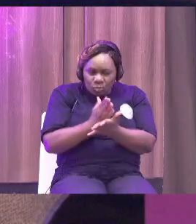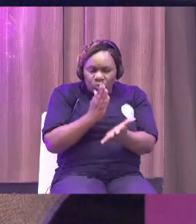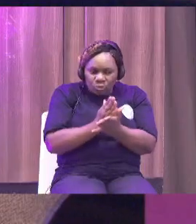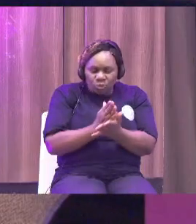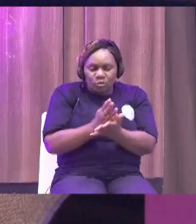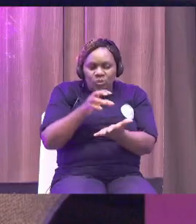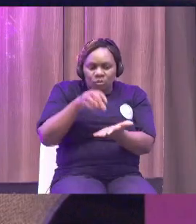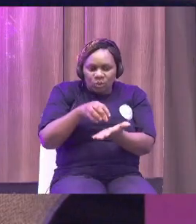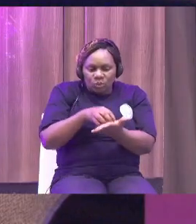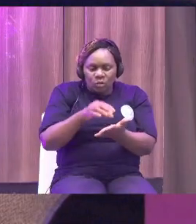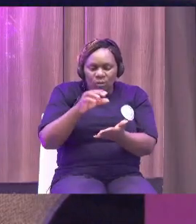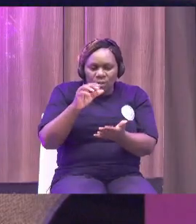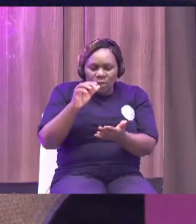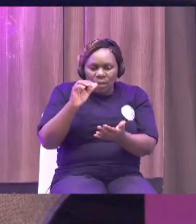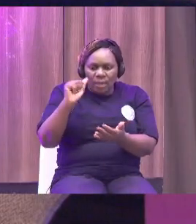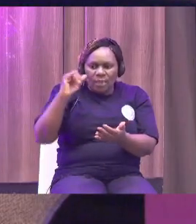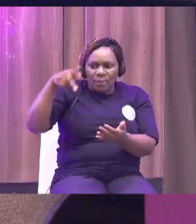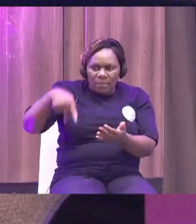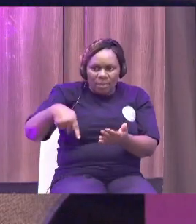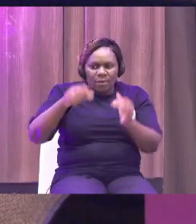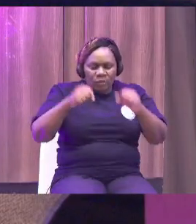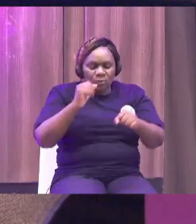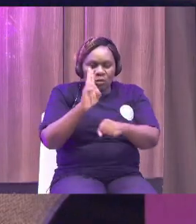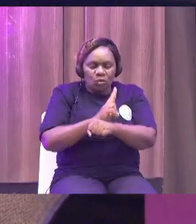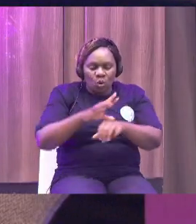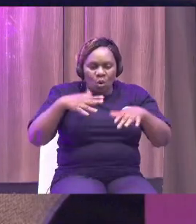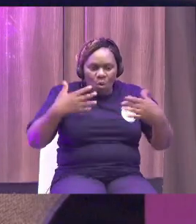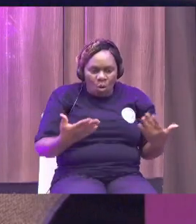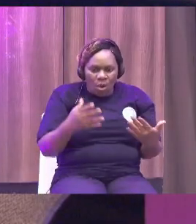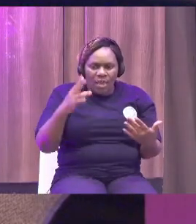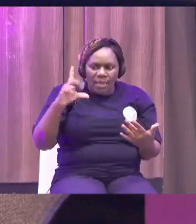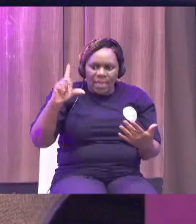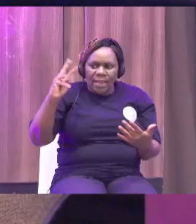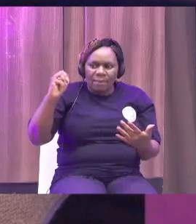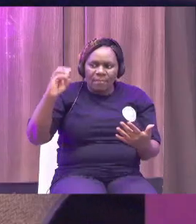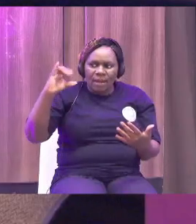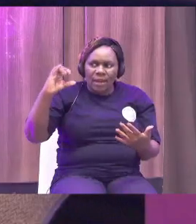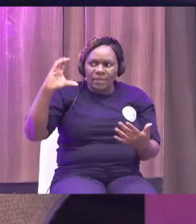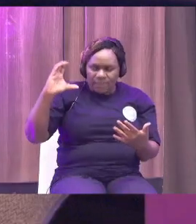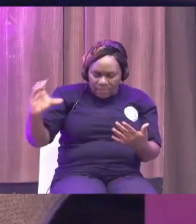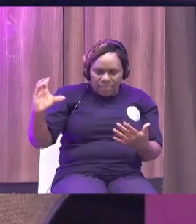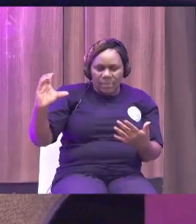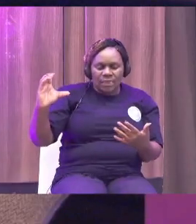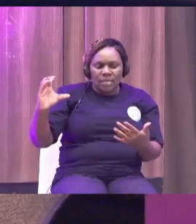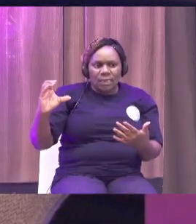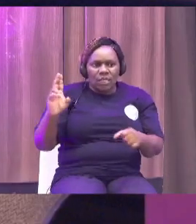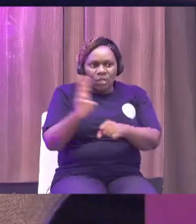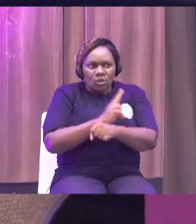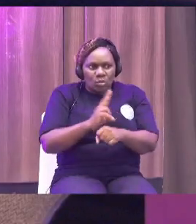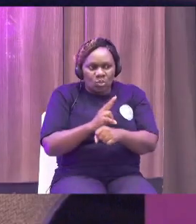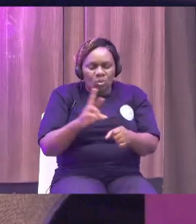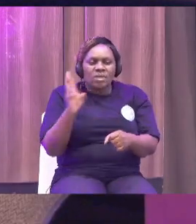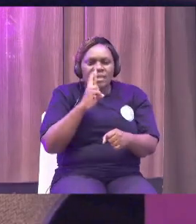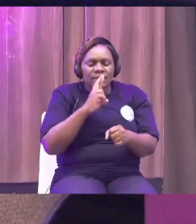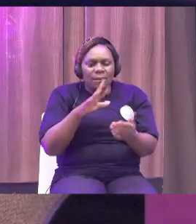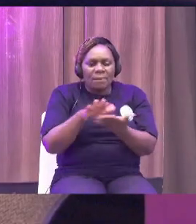settings that are using IAP or able to use IAP, or even in LMIC where there are a reliance on a risk-based